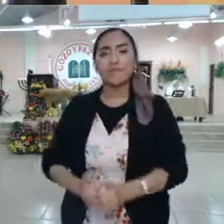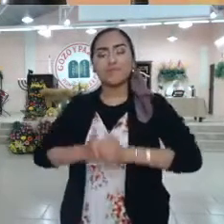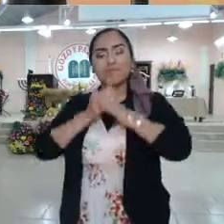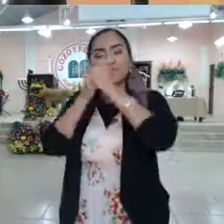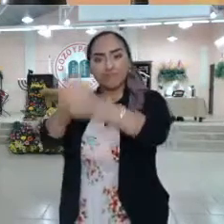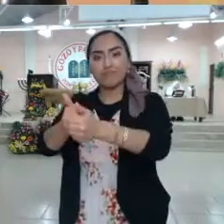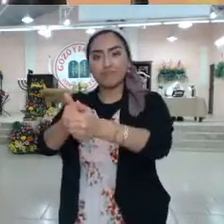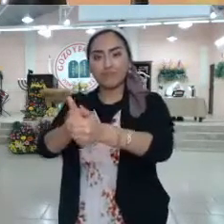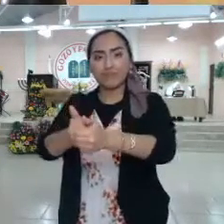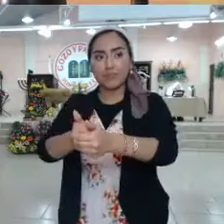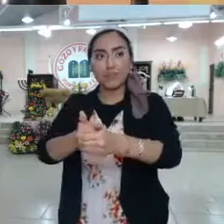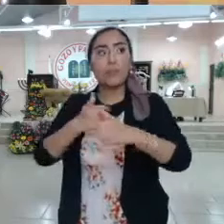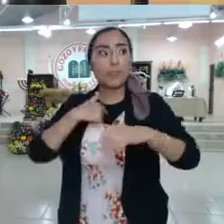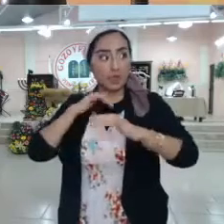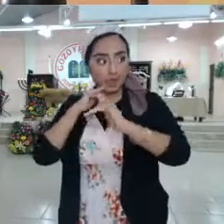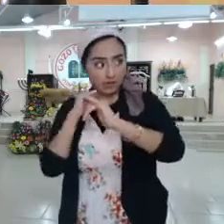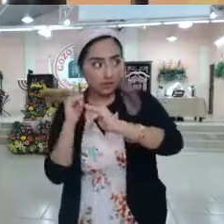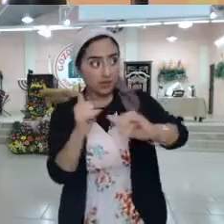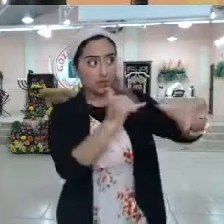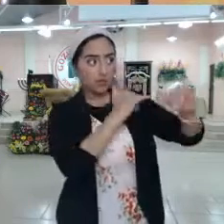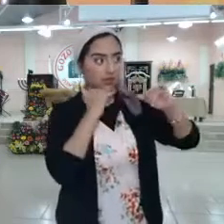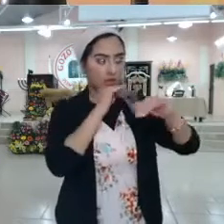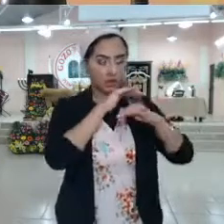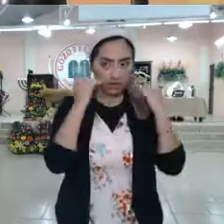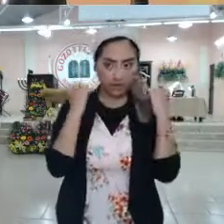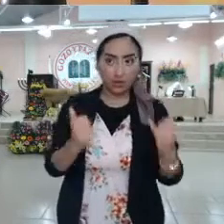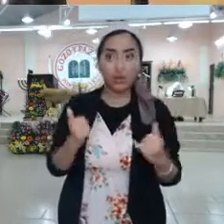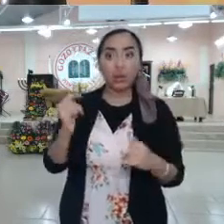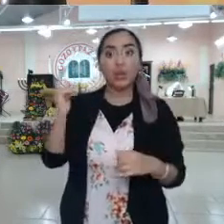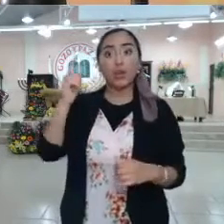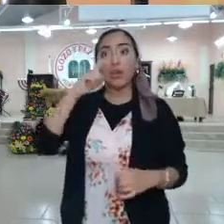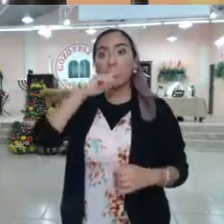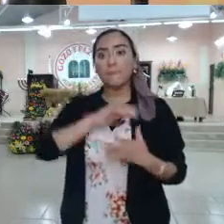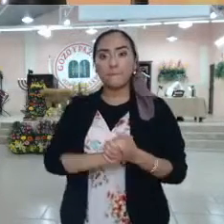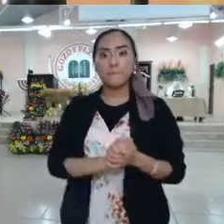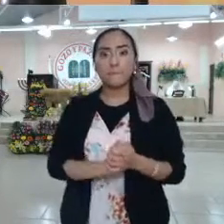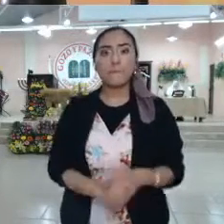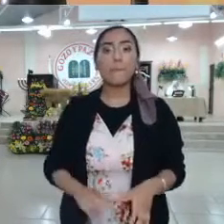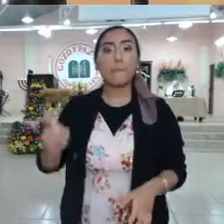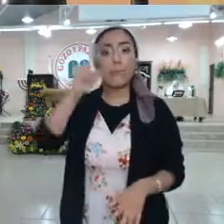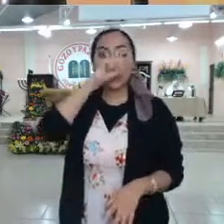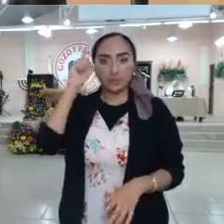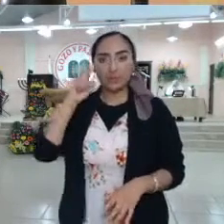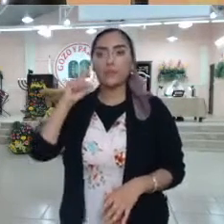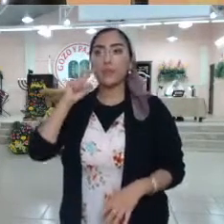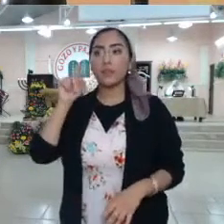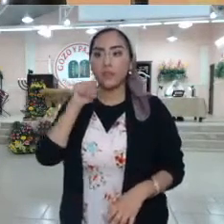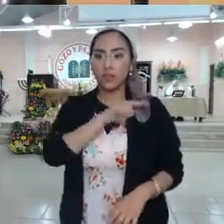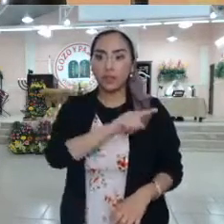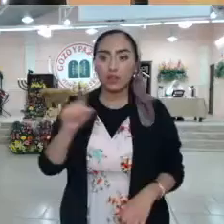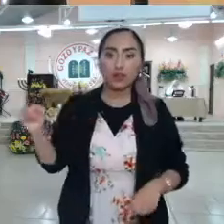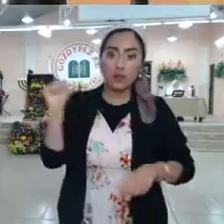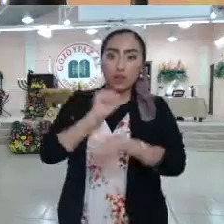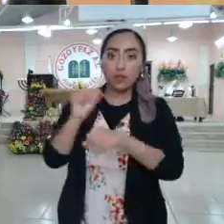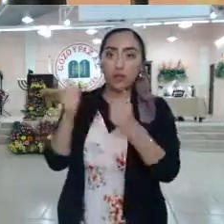works do follow them. Can we read where it says, for their works do follow them?